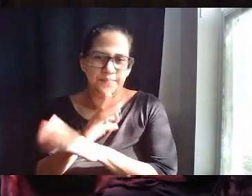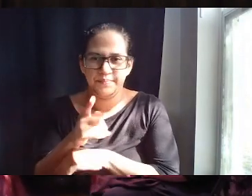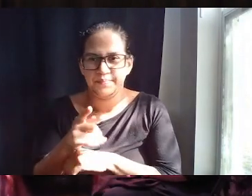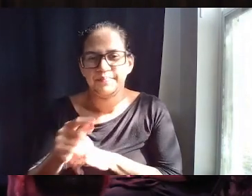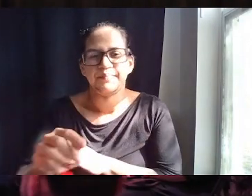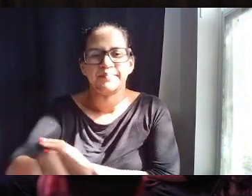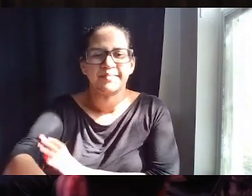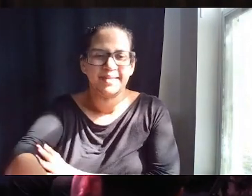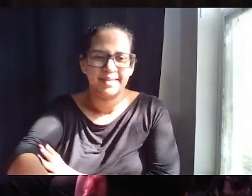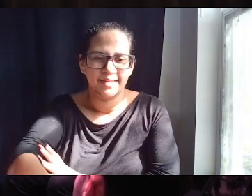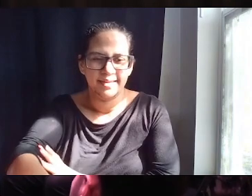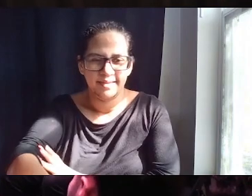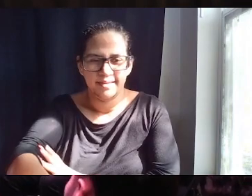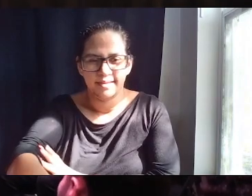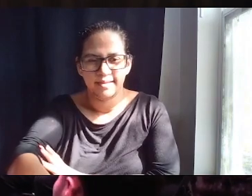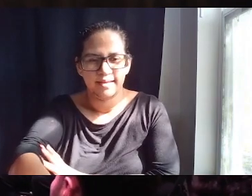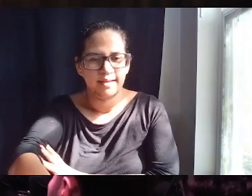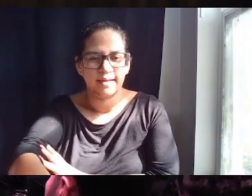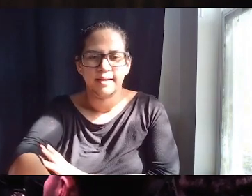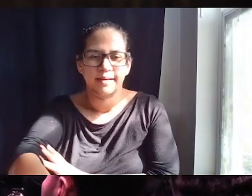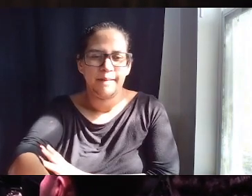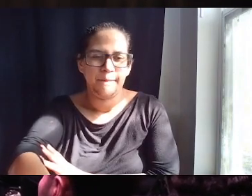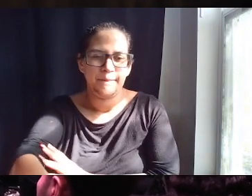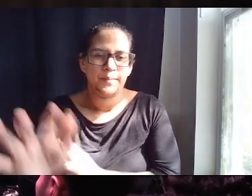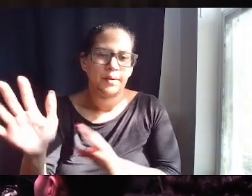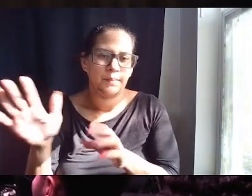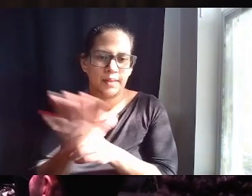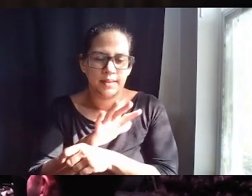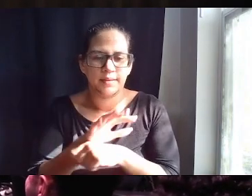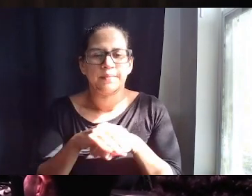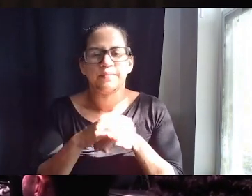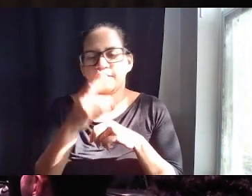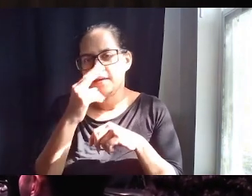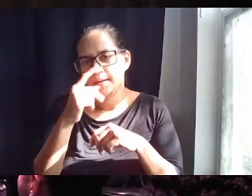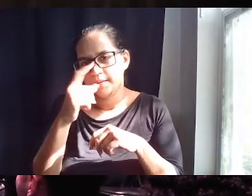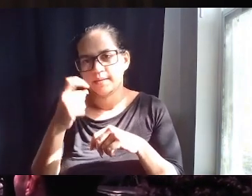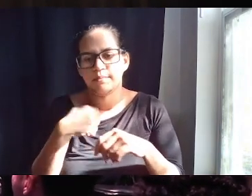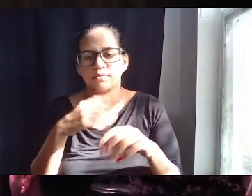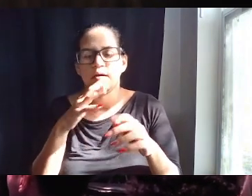Completely. And funny, because I'm talking about memory,